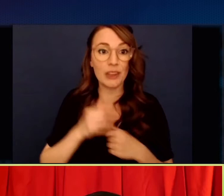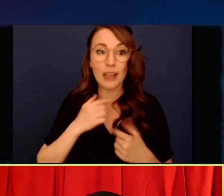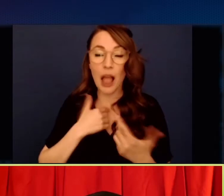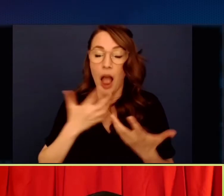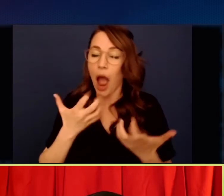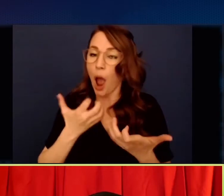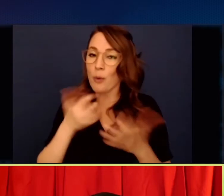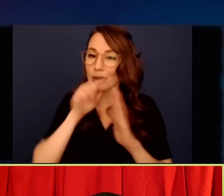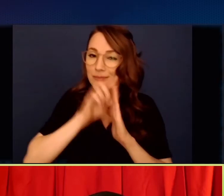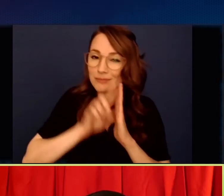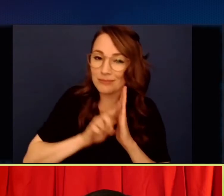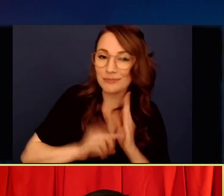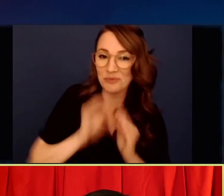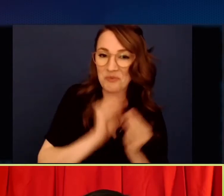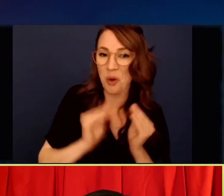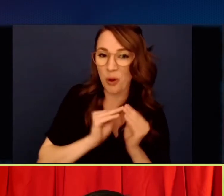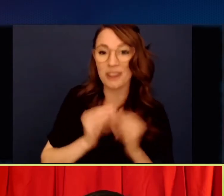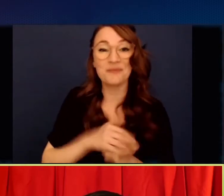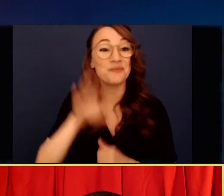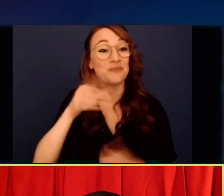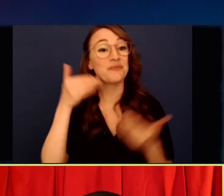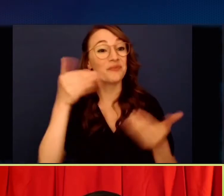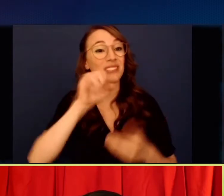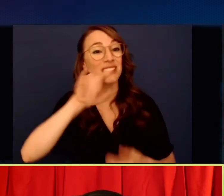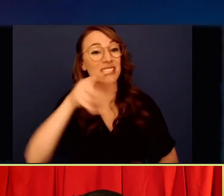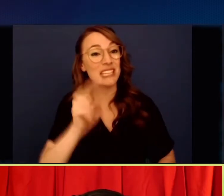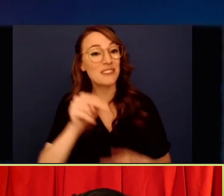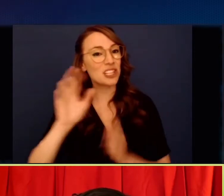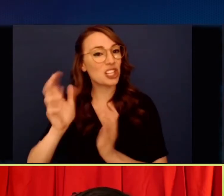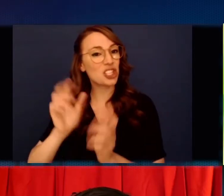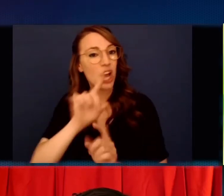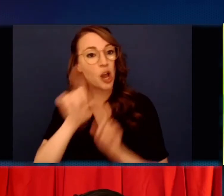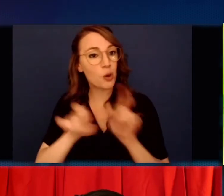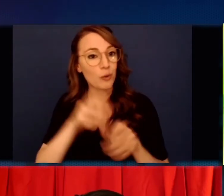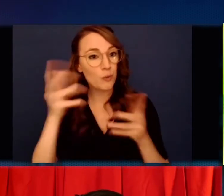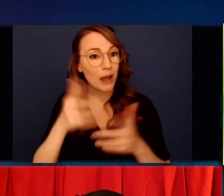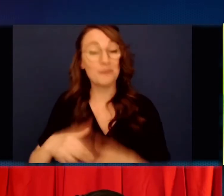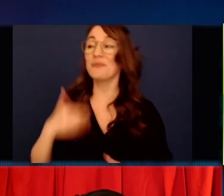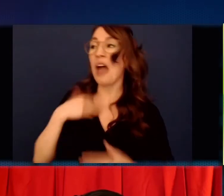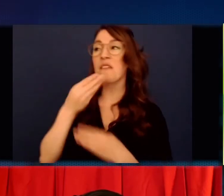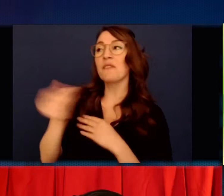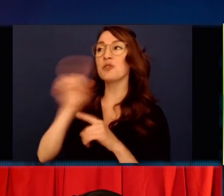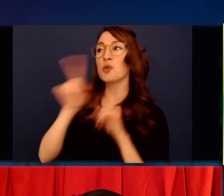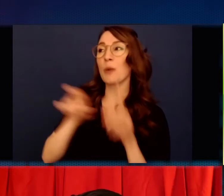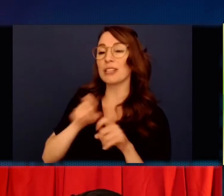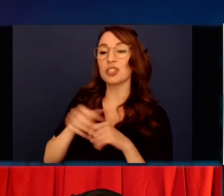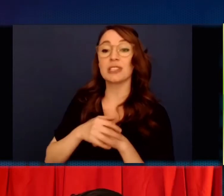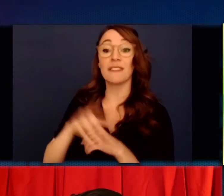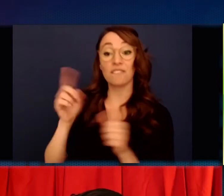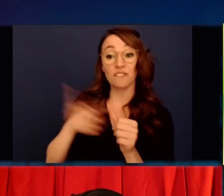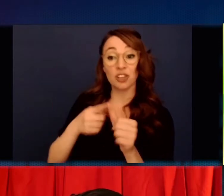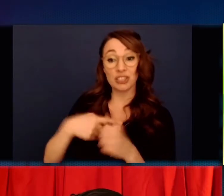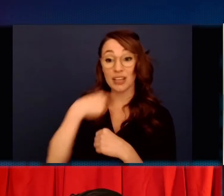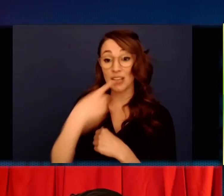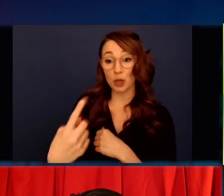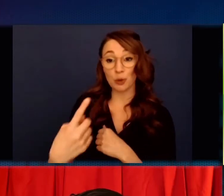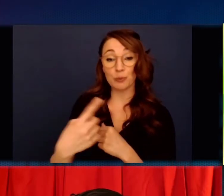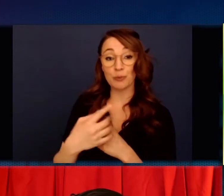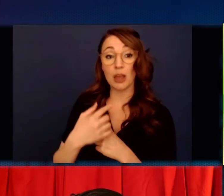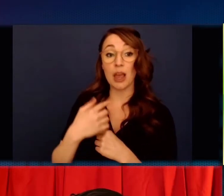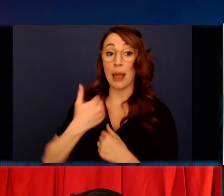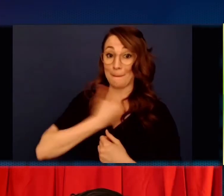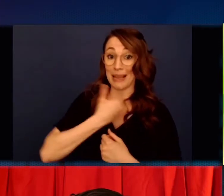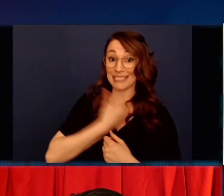a little bit more about. All right, Stephen, what do we have in the chat? We have a couple of questions. First, I will say, when I navigated to the